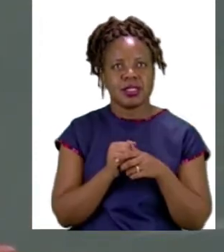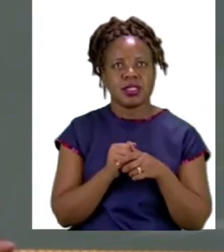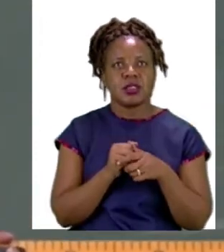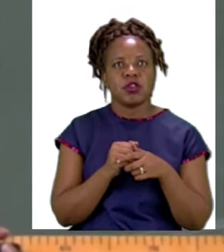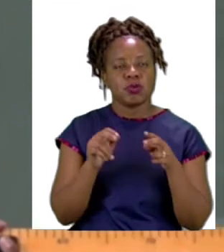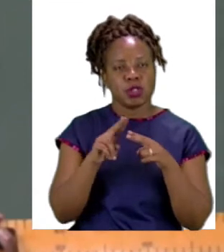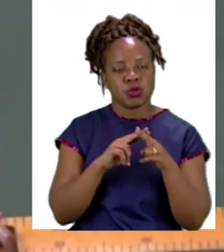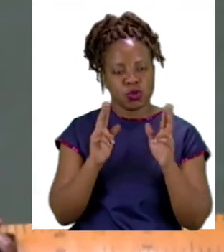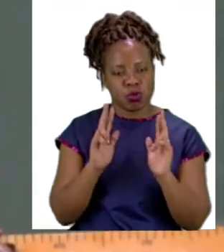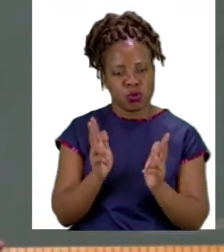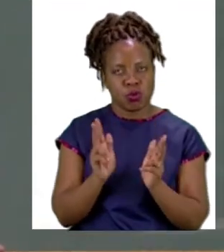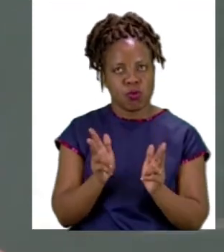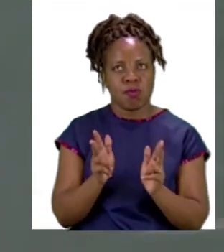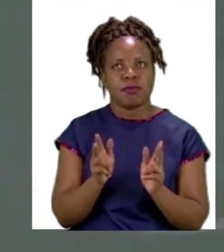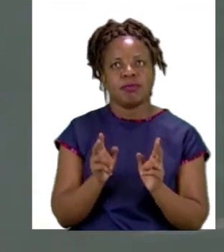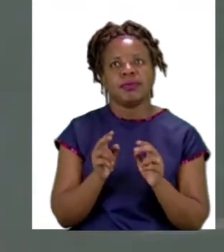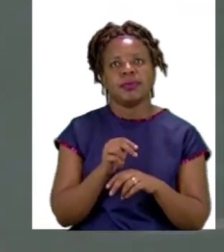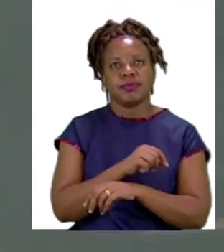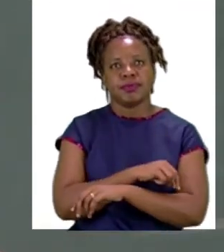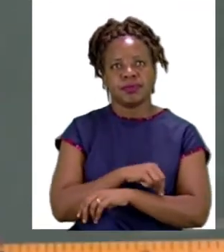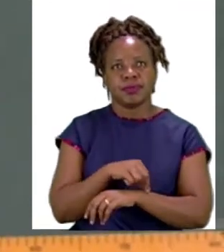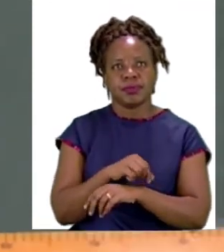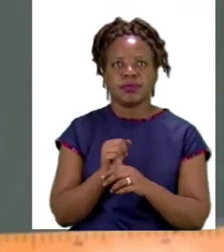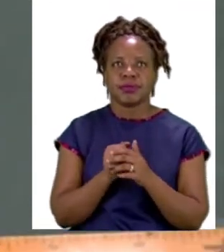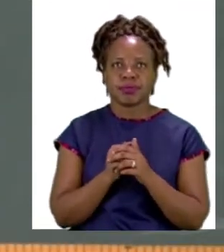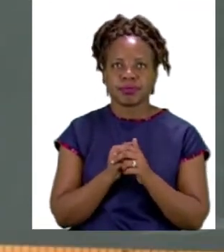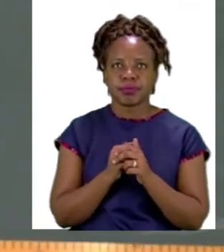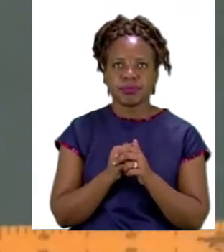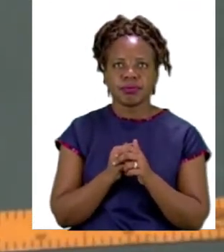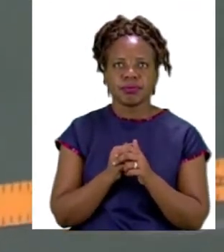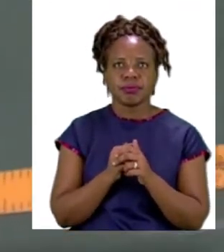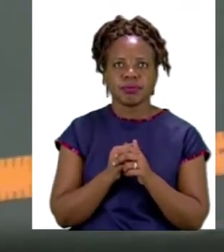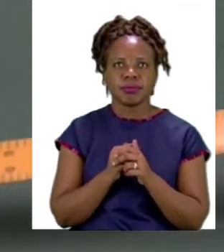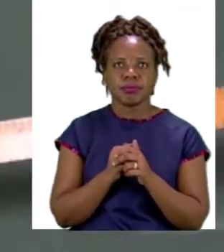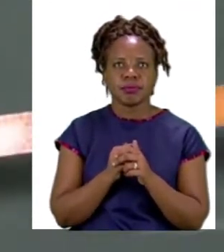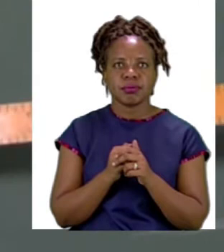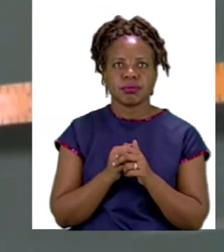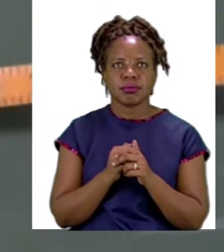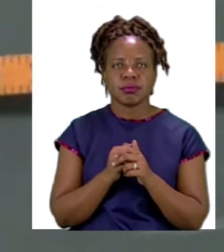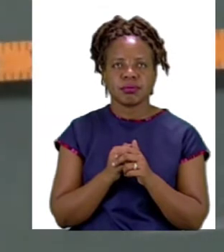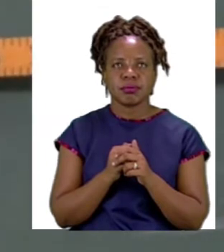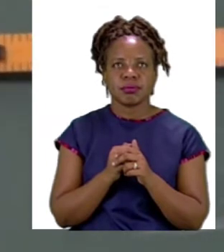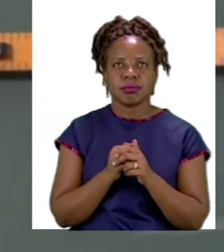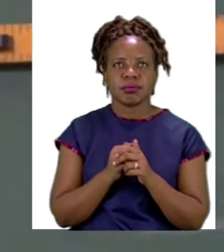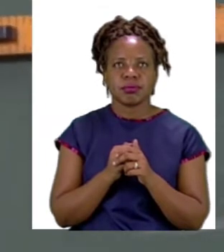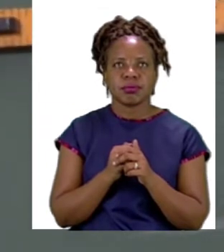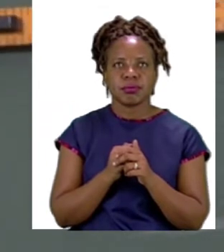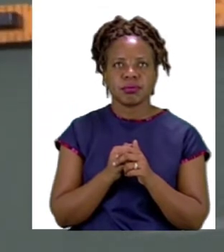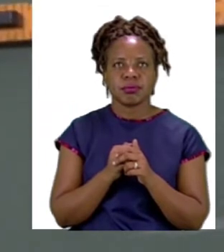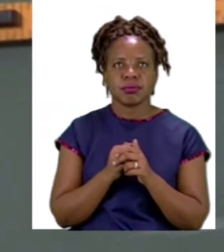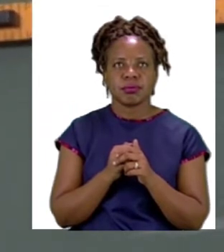ruler. So we take our meter ruler and we put it at the edge of